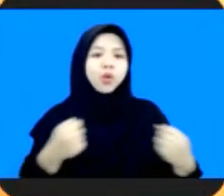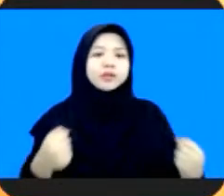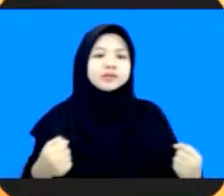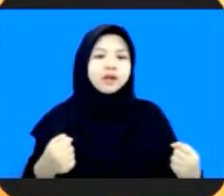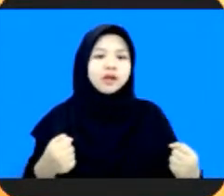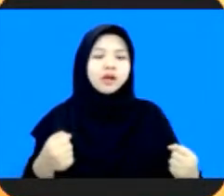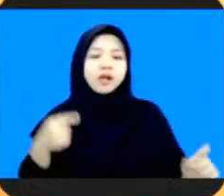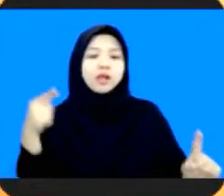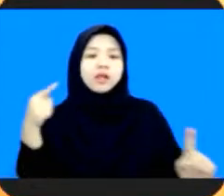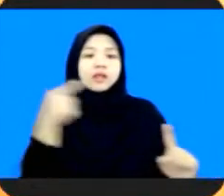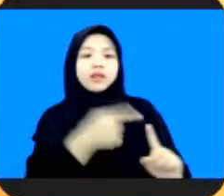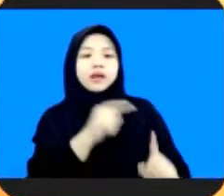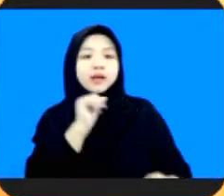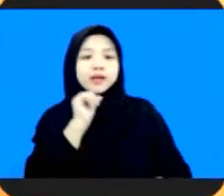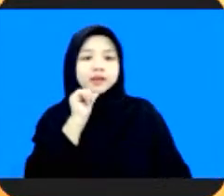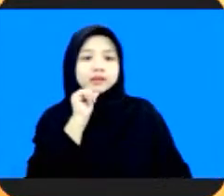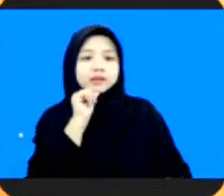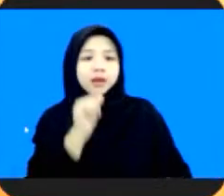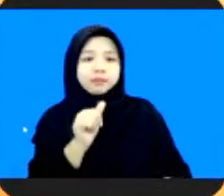That's why